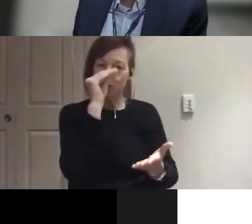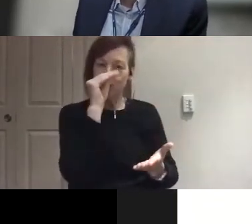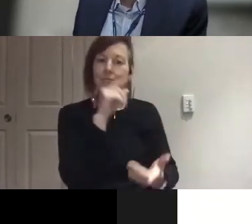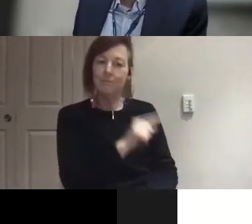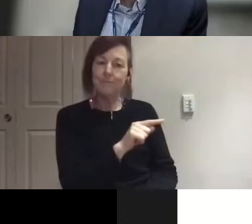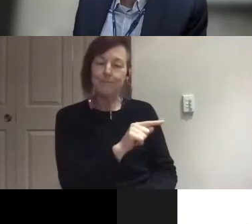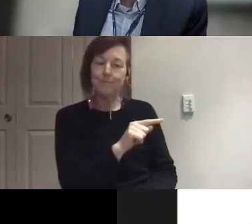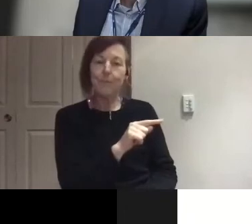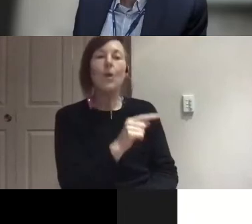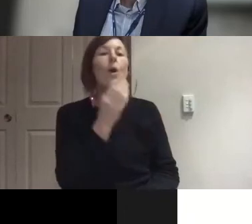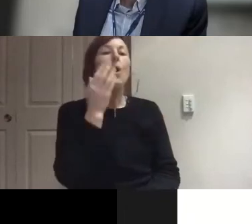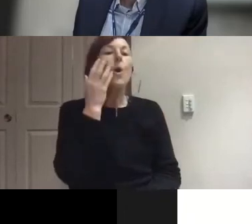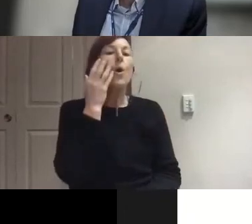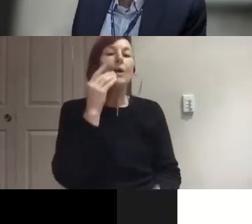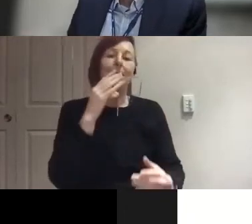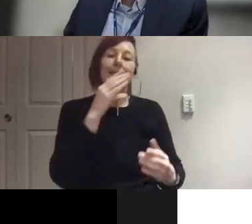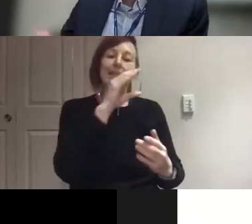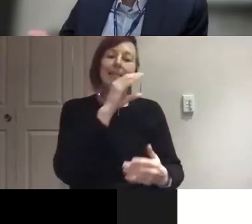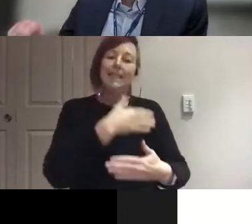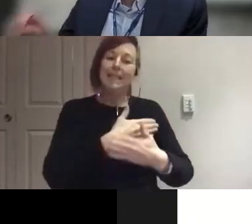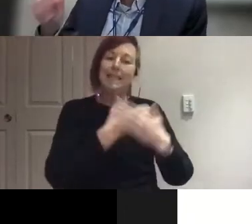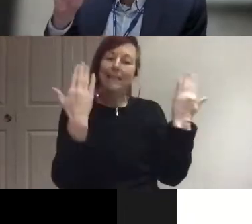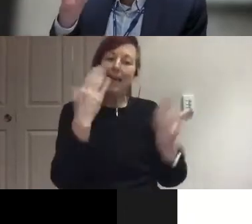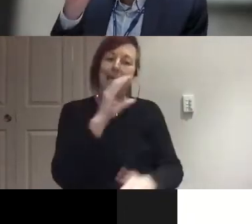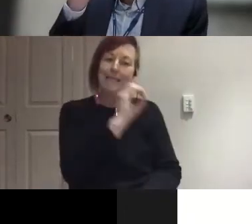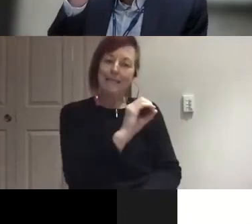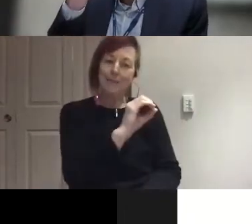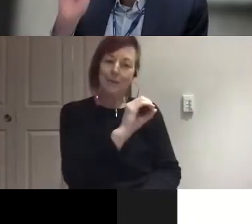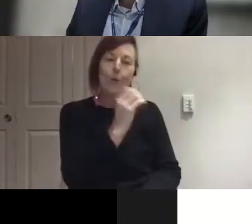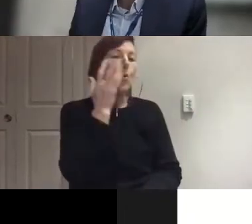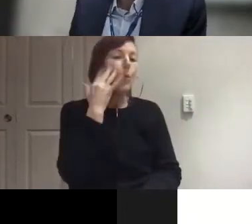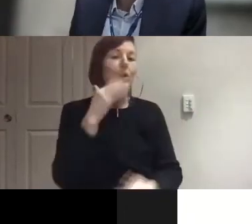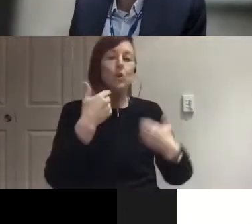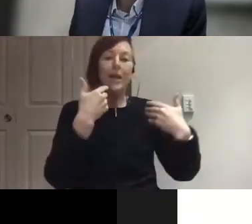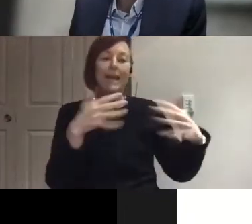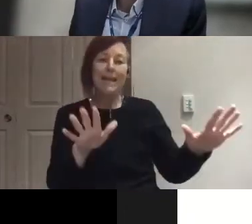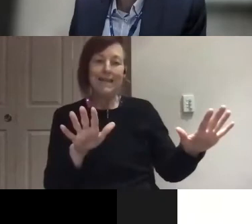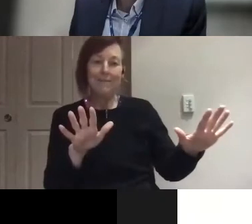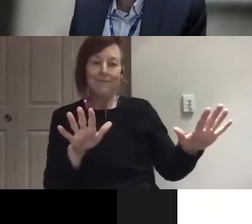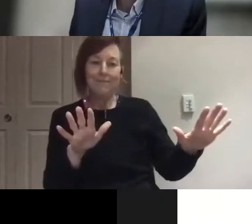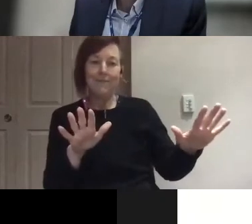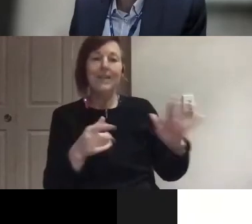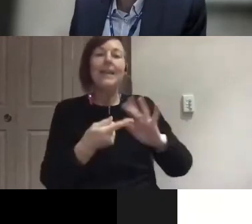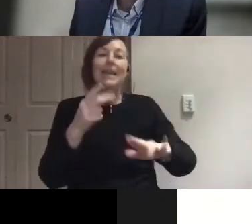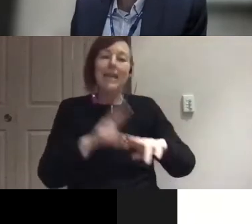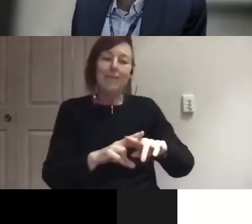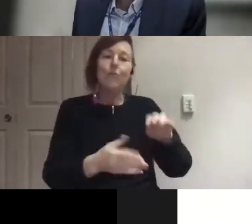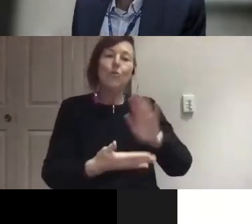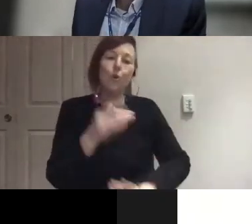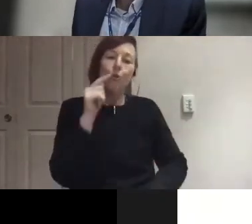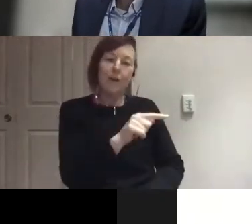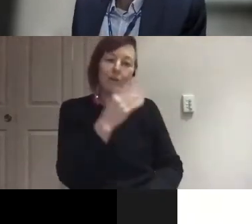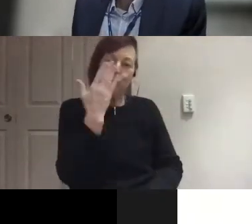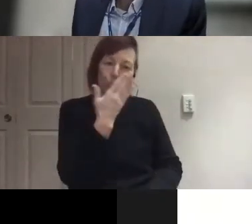leave the risk. So we sometimes call that break of contact. So if you're in a class on Wednesday, you get told you have to go